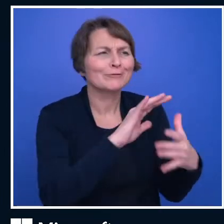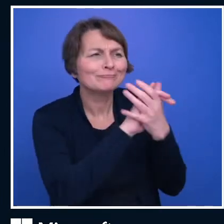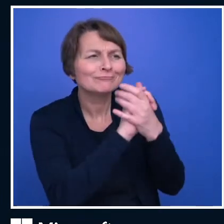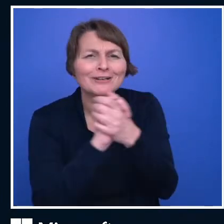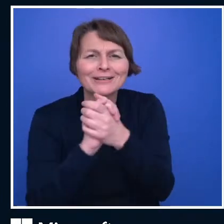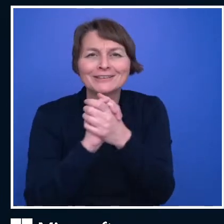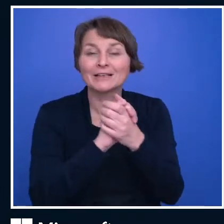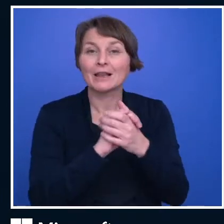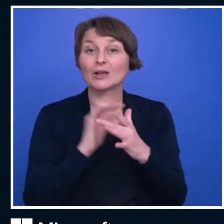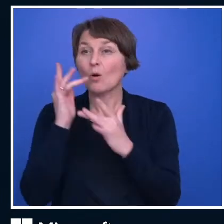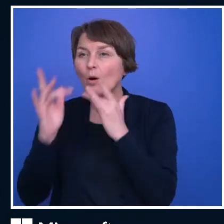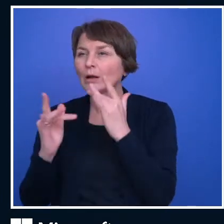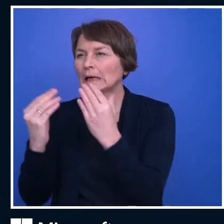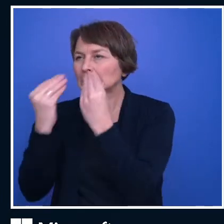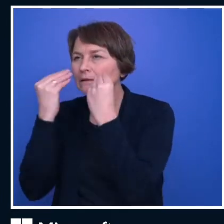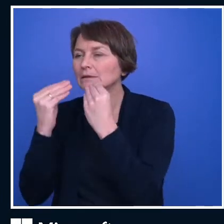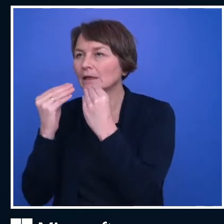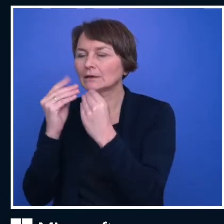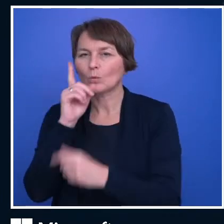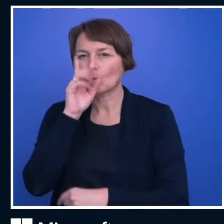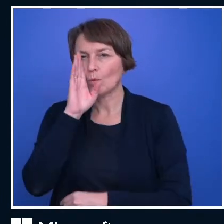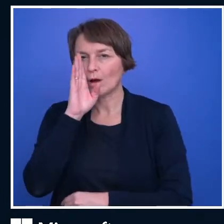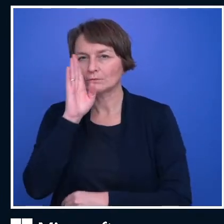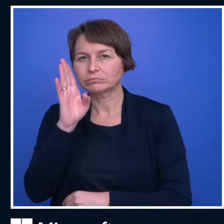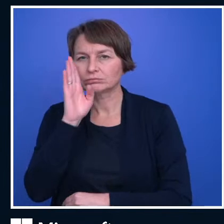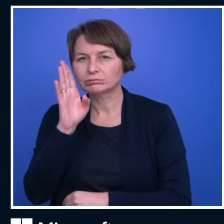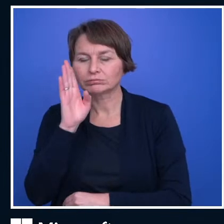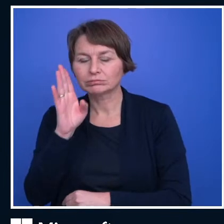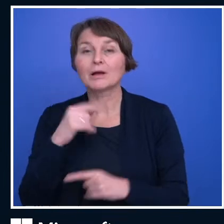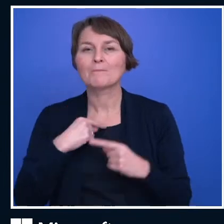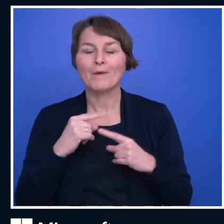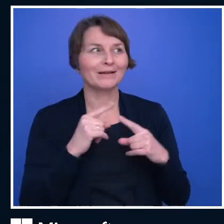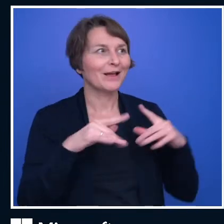But otherwise, it just requires a little bit more